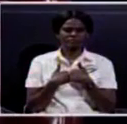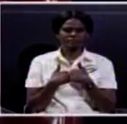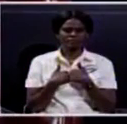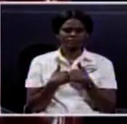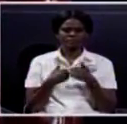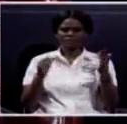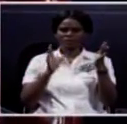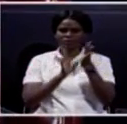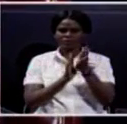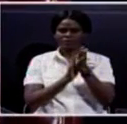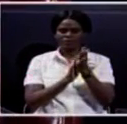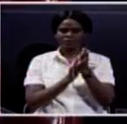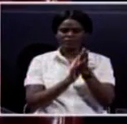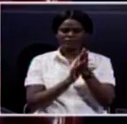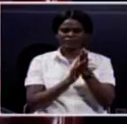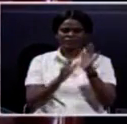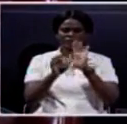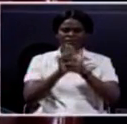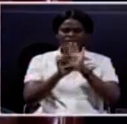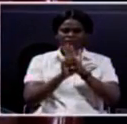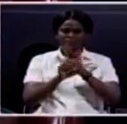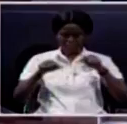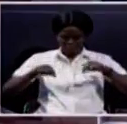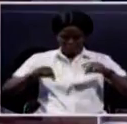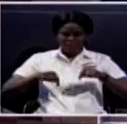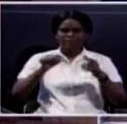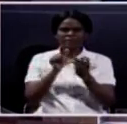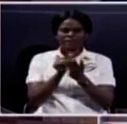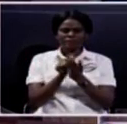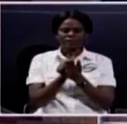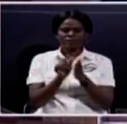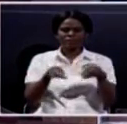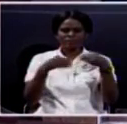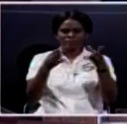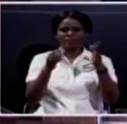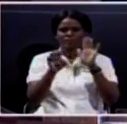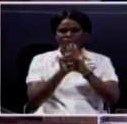A school, for example, here in Lusaka, I just want to give an example.